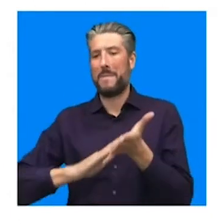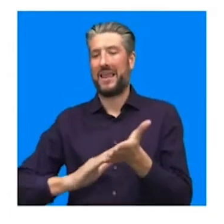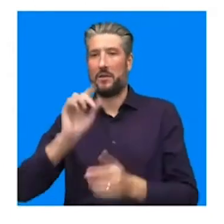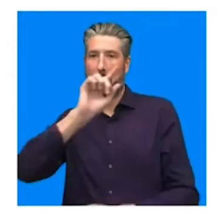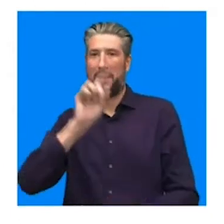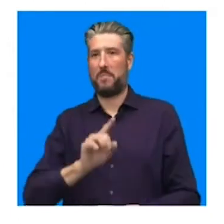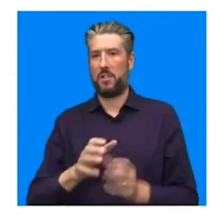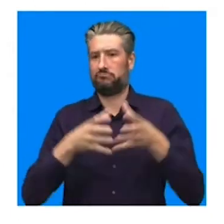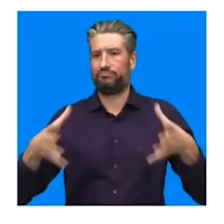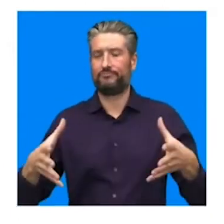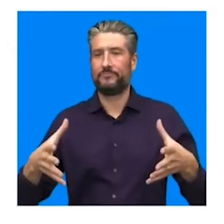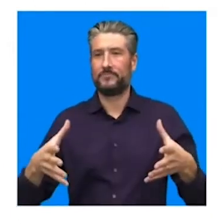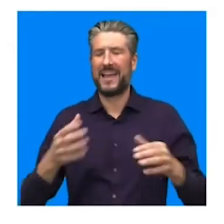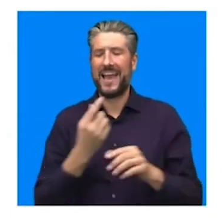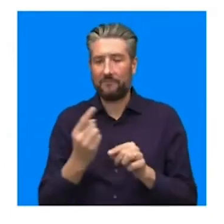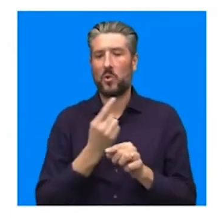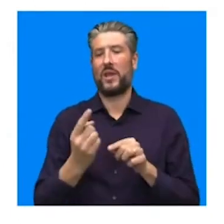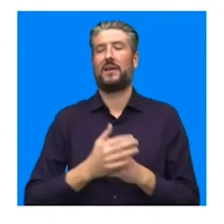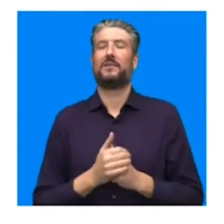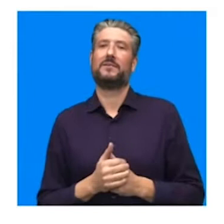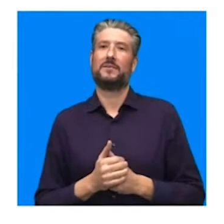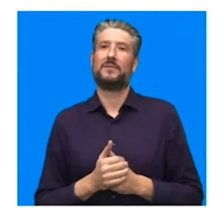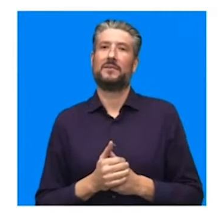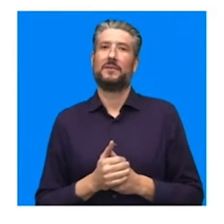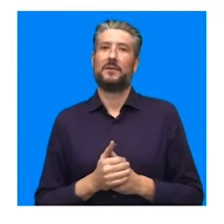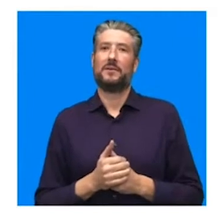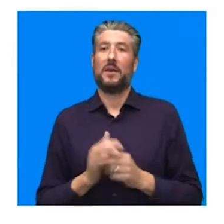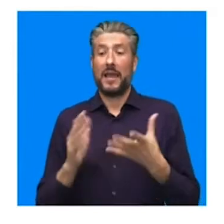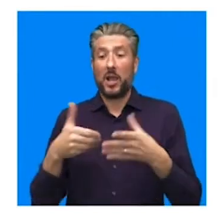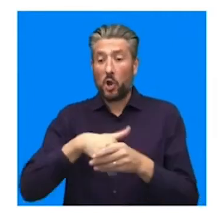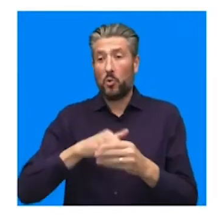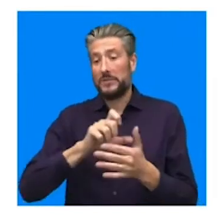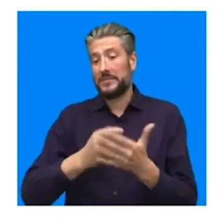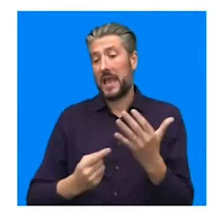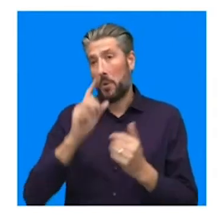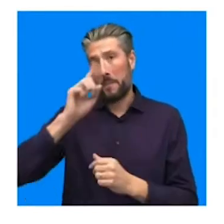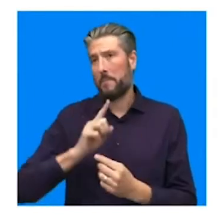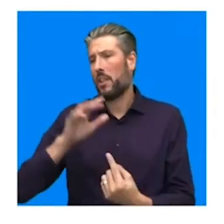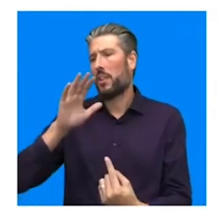including people with disabilities, importantly. A part of that, and one of